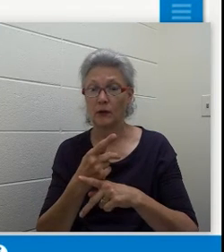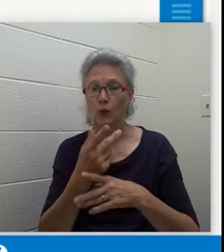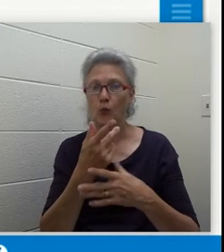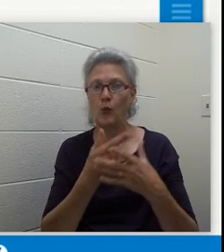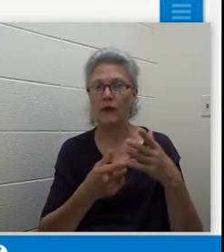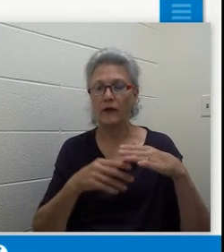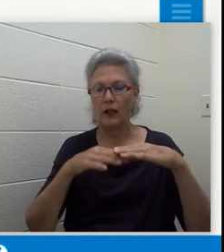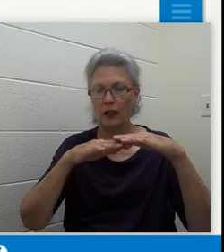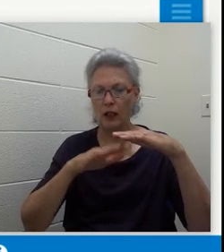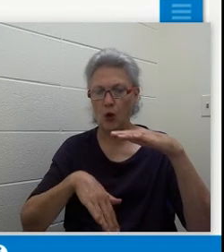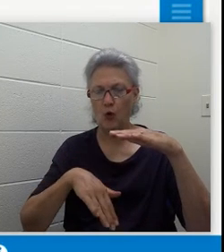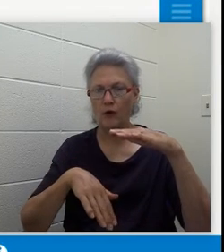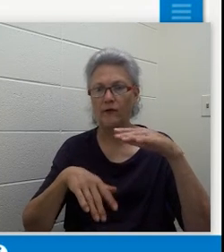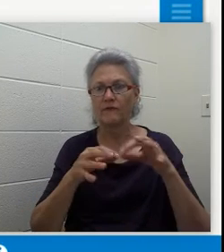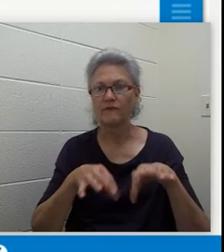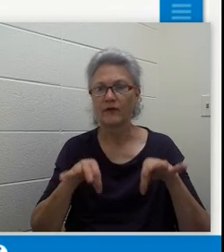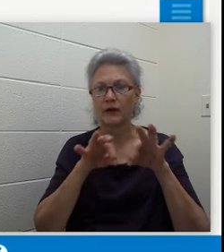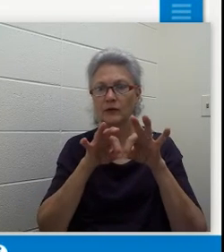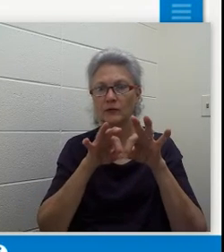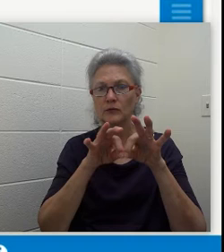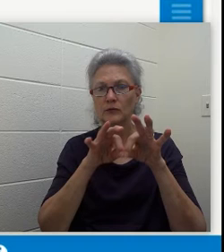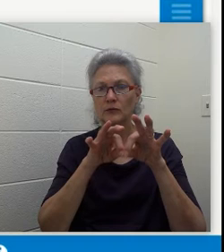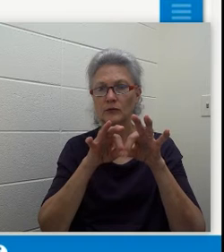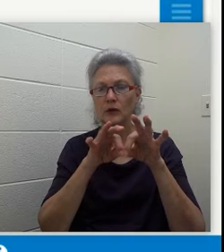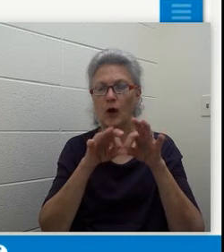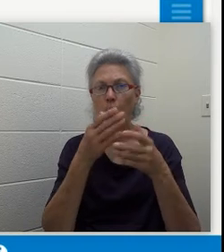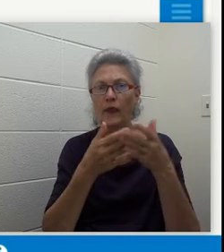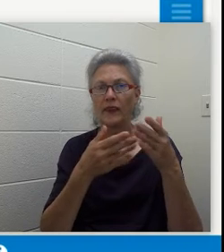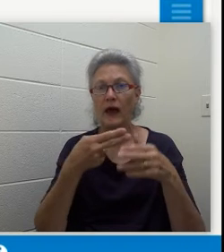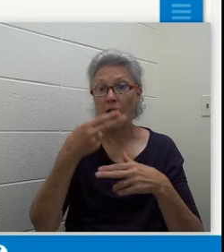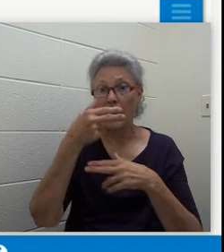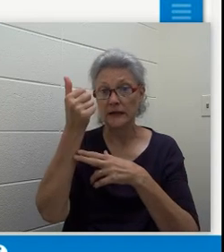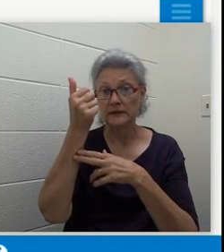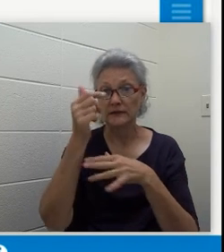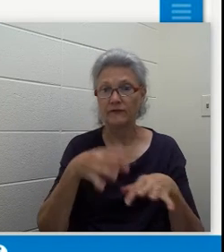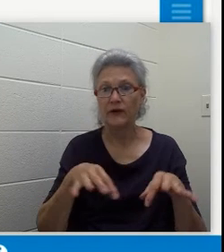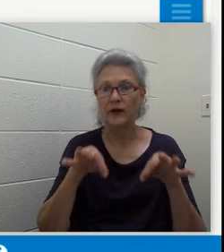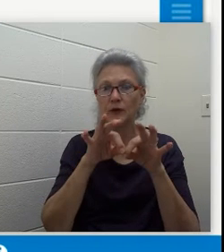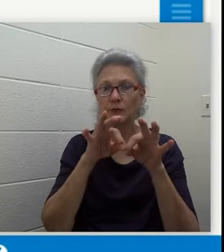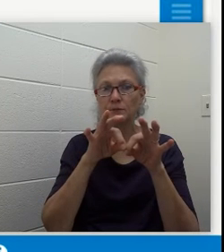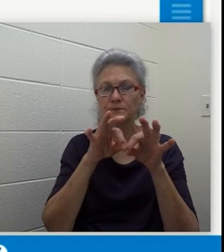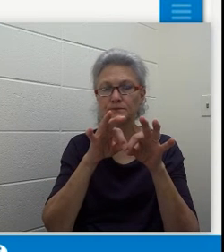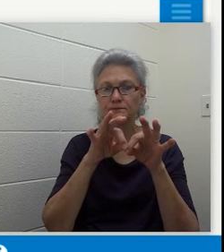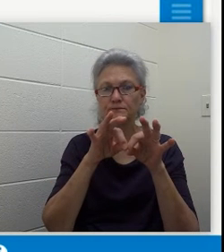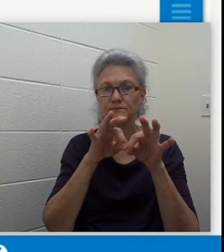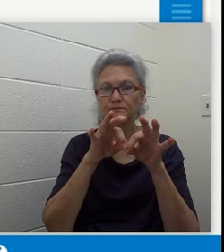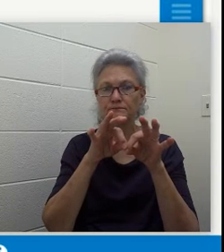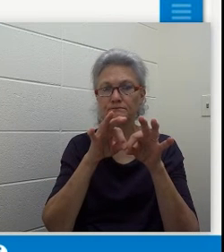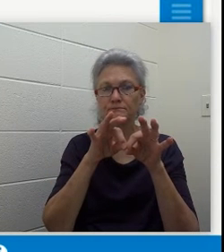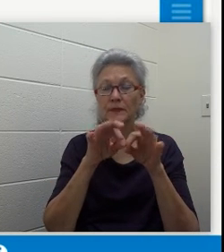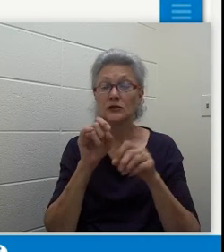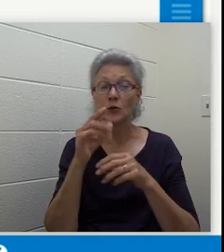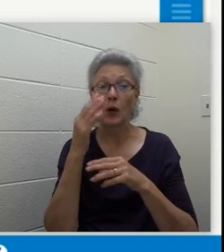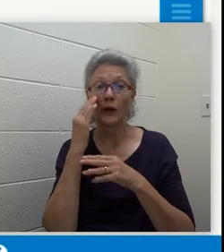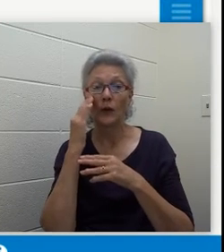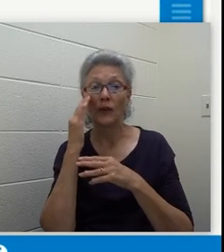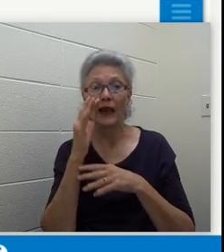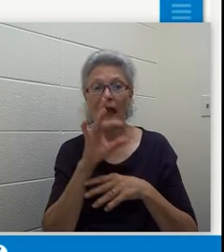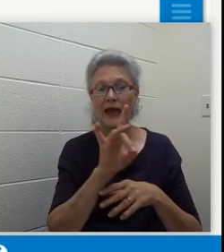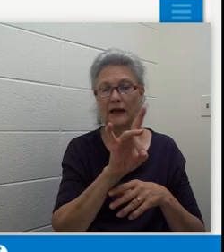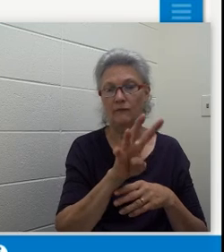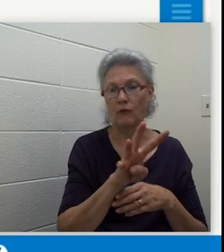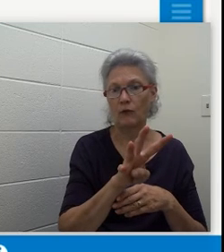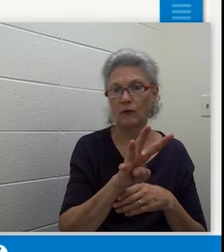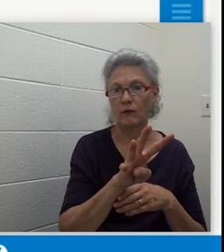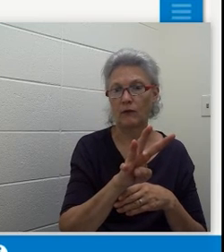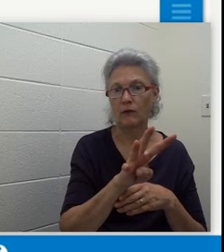the lower value would be and what the higher value would be. So I know that